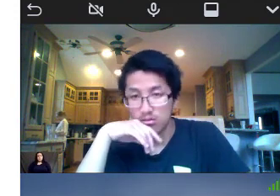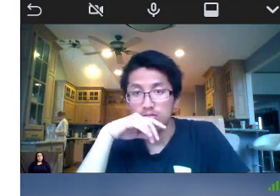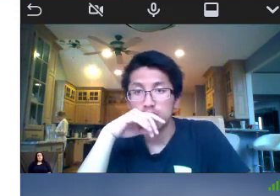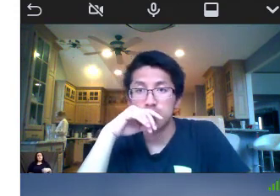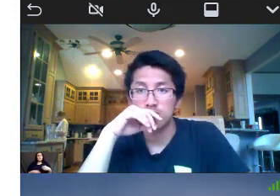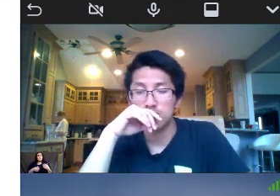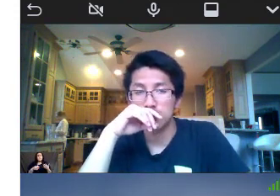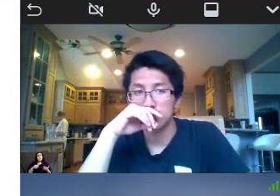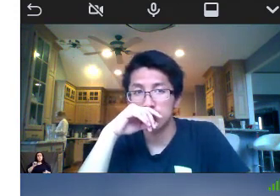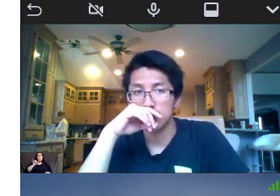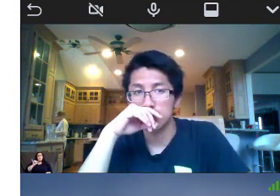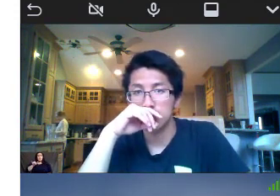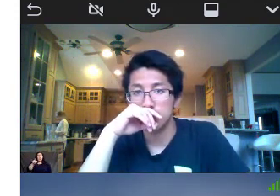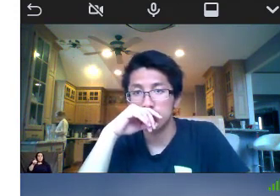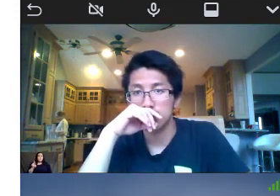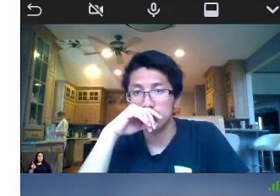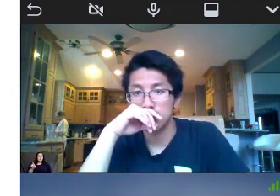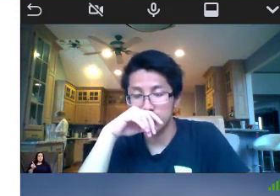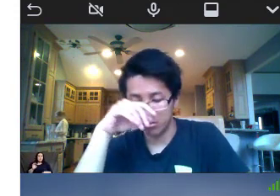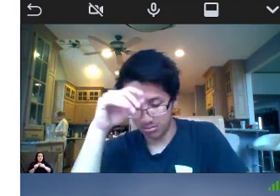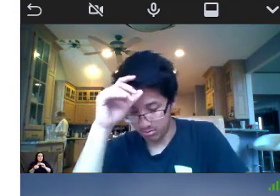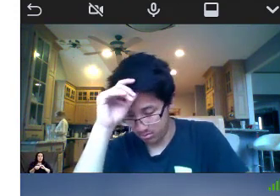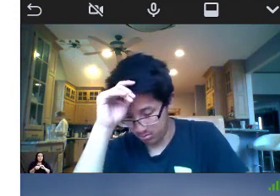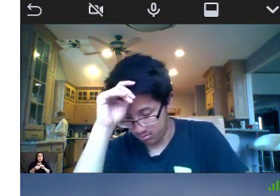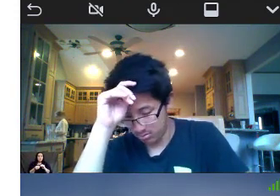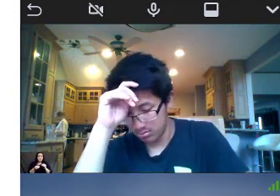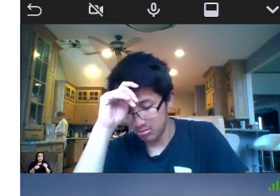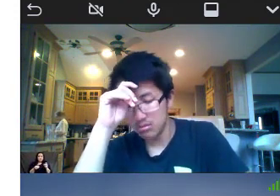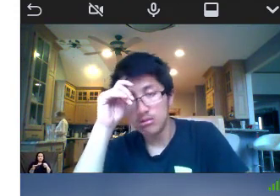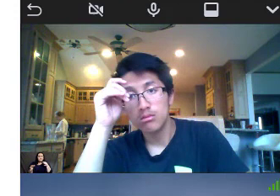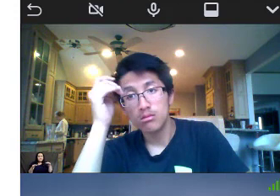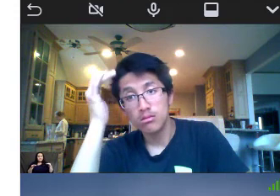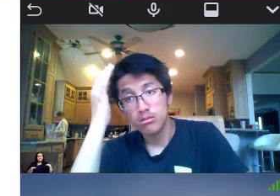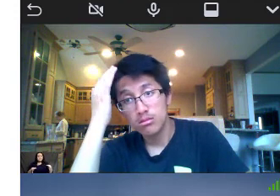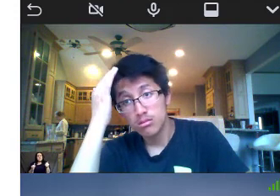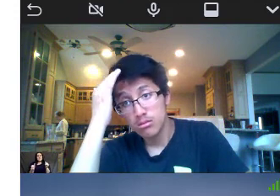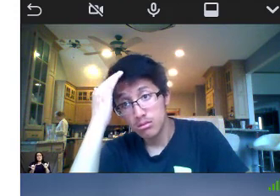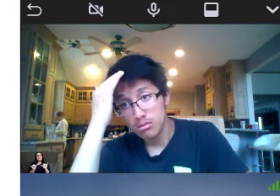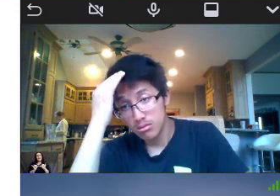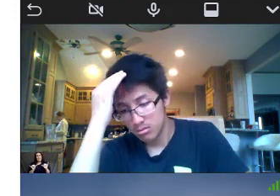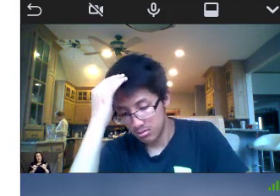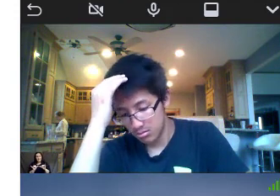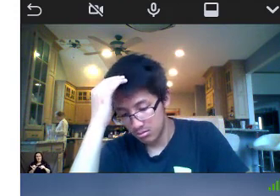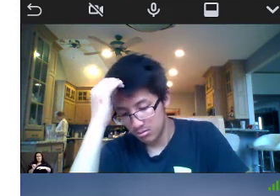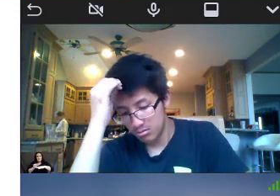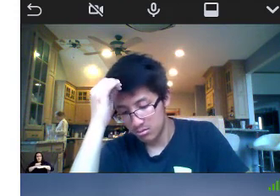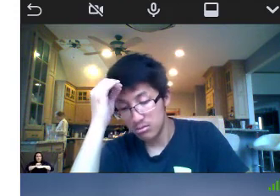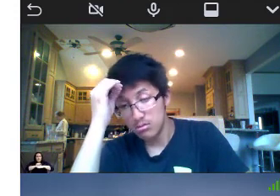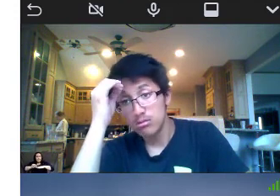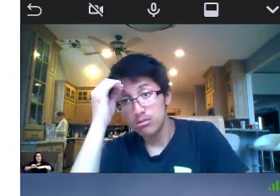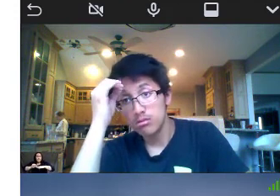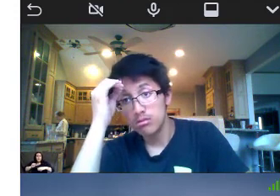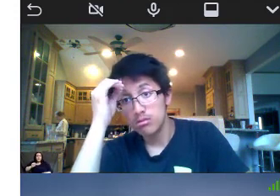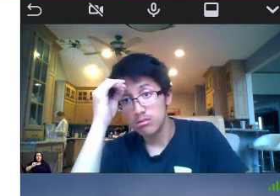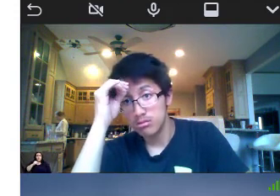relative size of the thermal boundary layer versus the velocity boundary layer, right? So with the